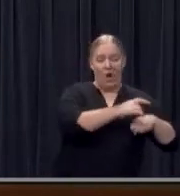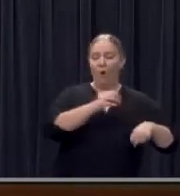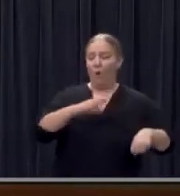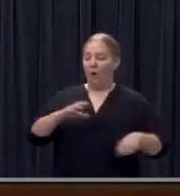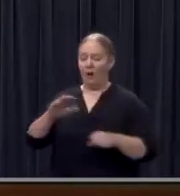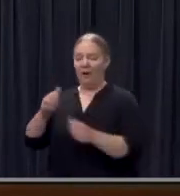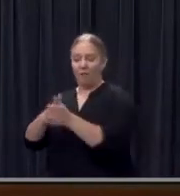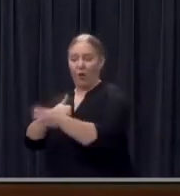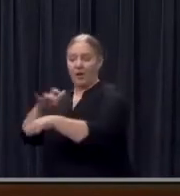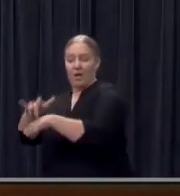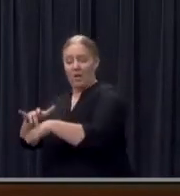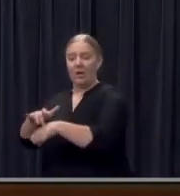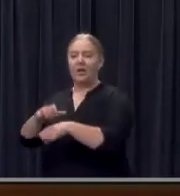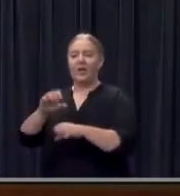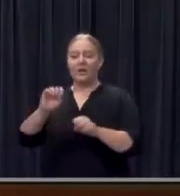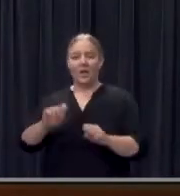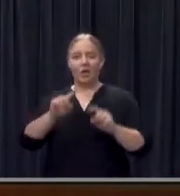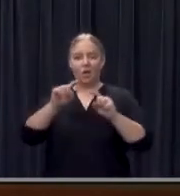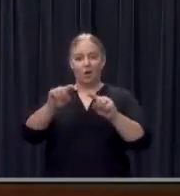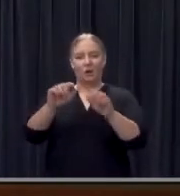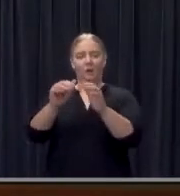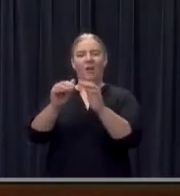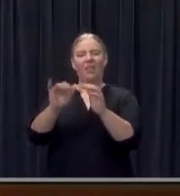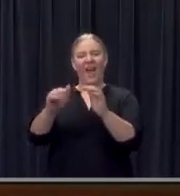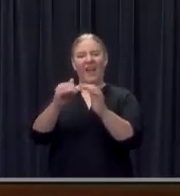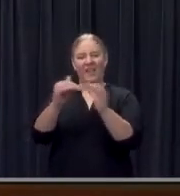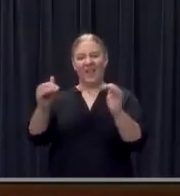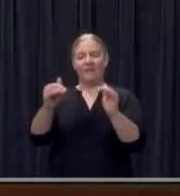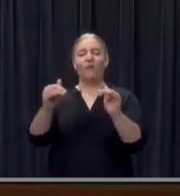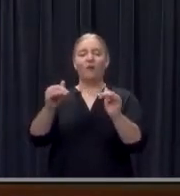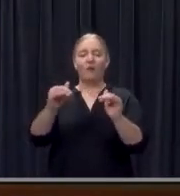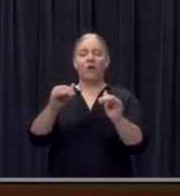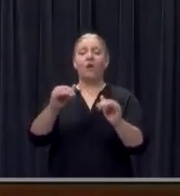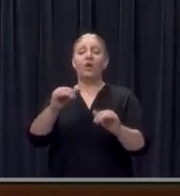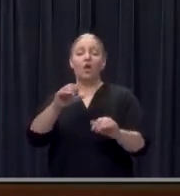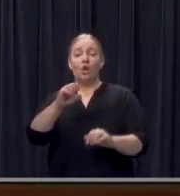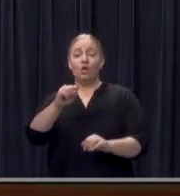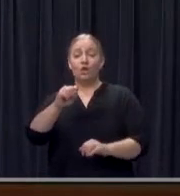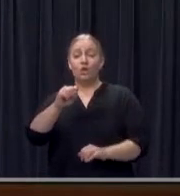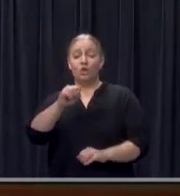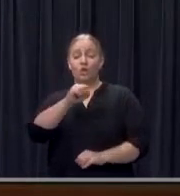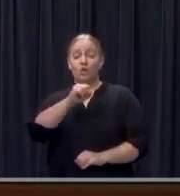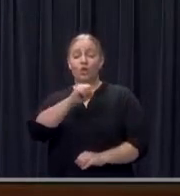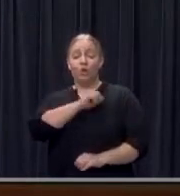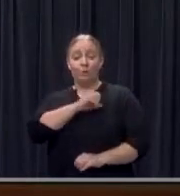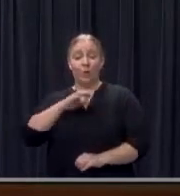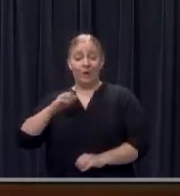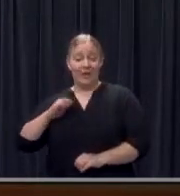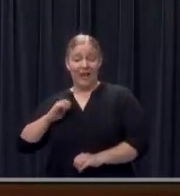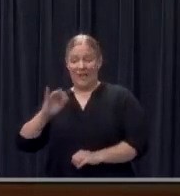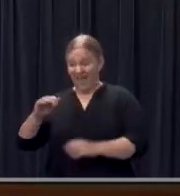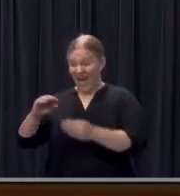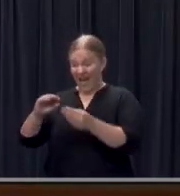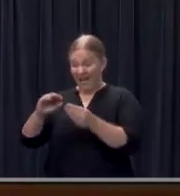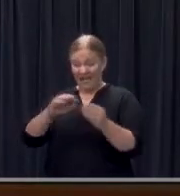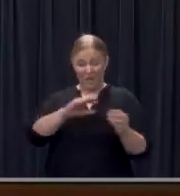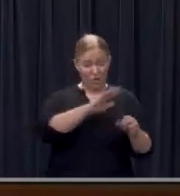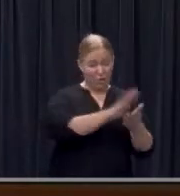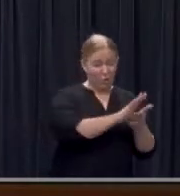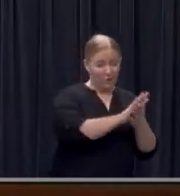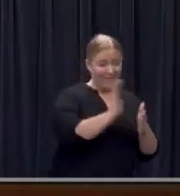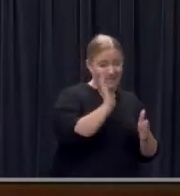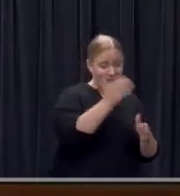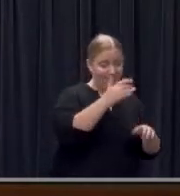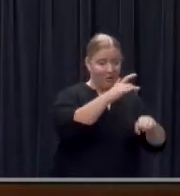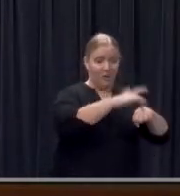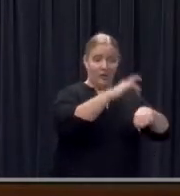the level assistant superintendent and say, gosh, this school seems to be an outlier in the number of buttons that are pushing. And then, it